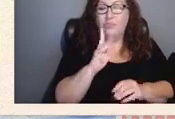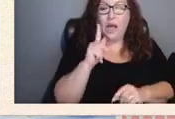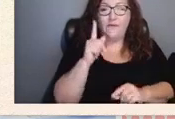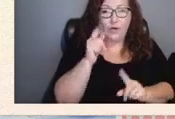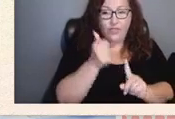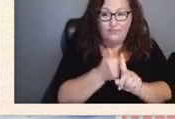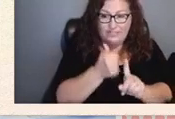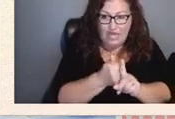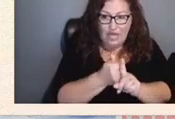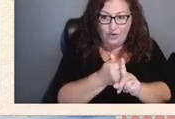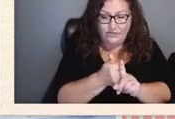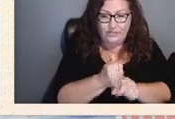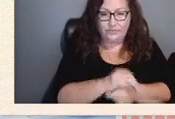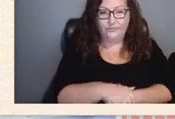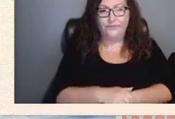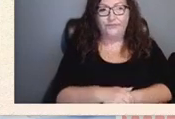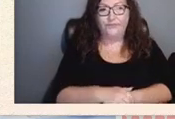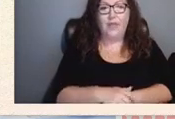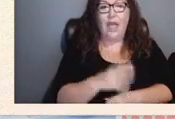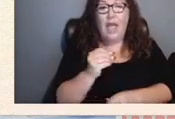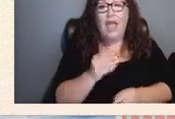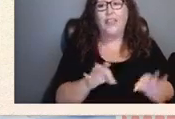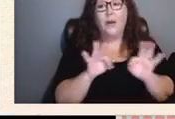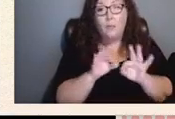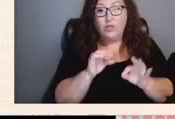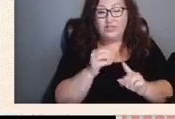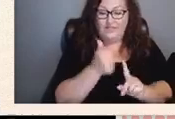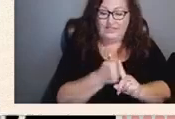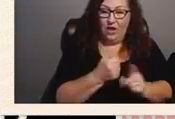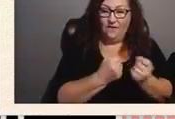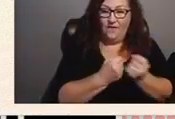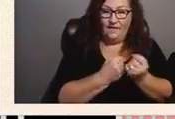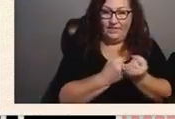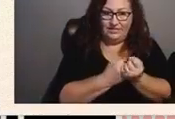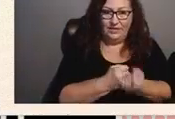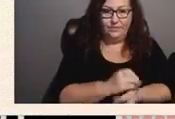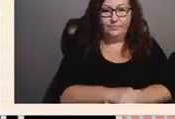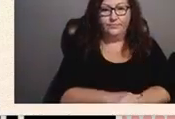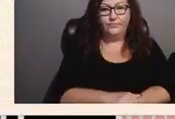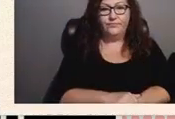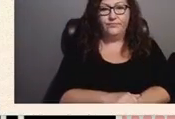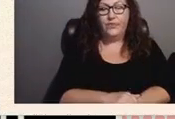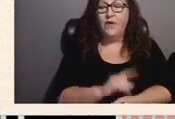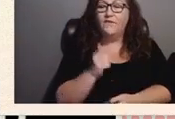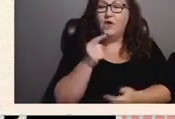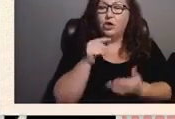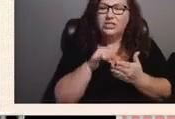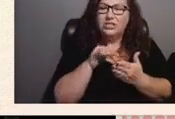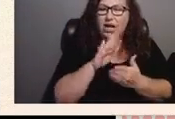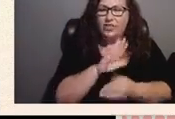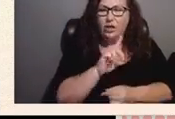themselves and the importance of self-advocacy. First, study their disability.